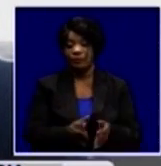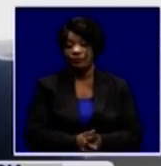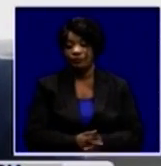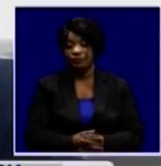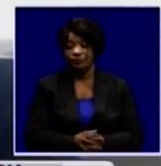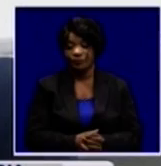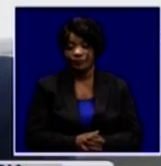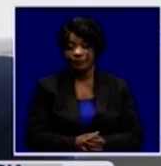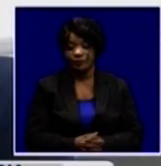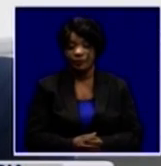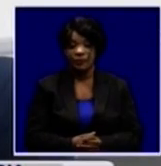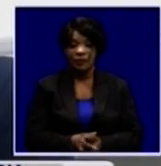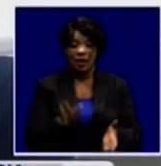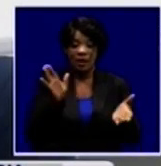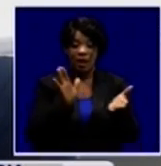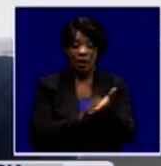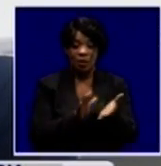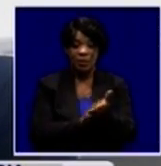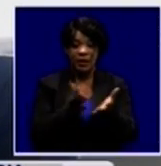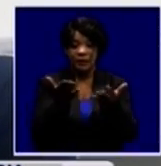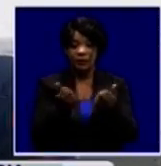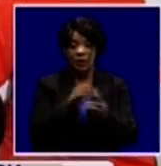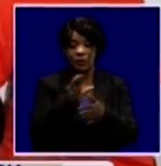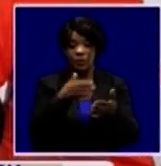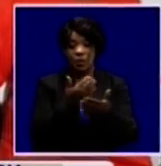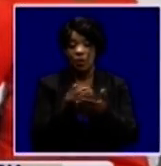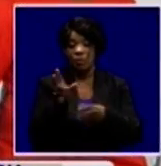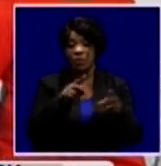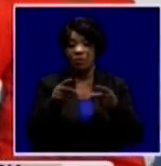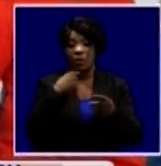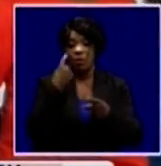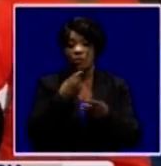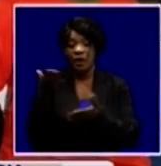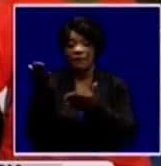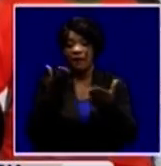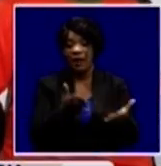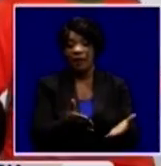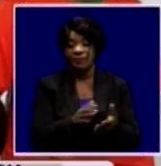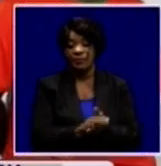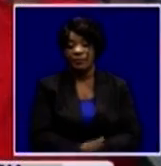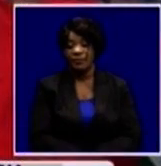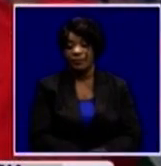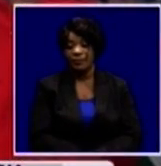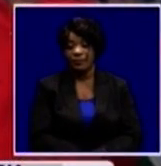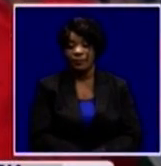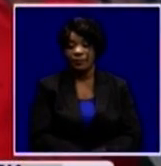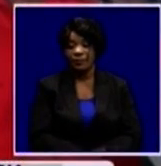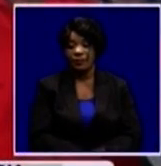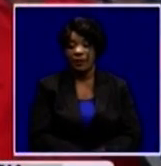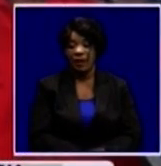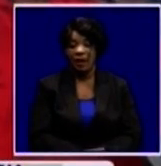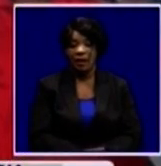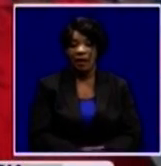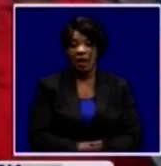want to commend everyone present here, especially those that have traveled